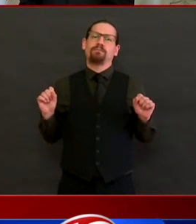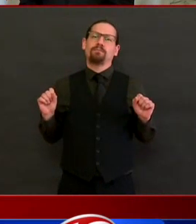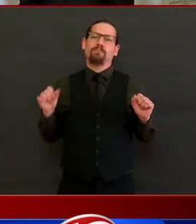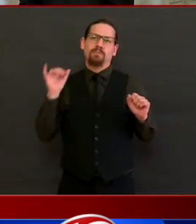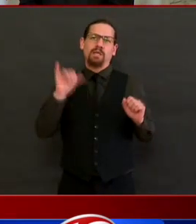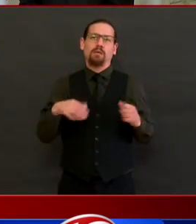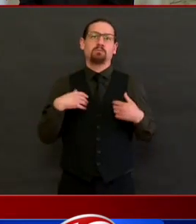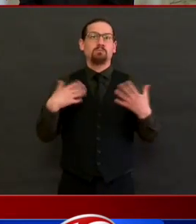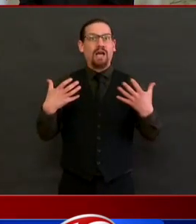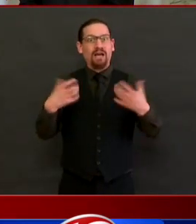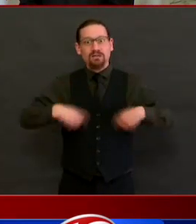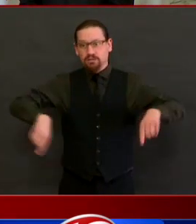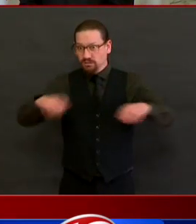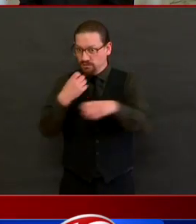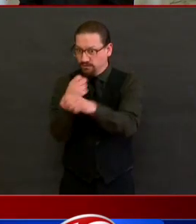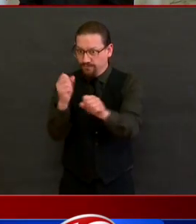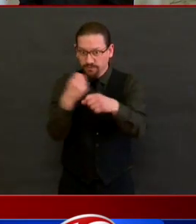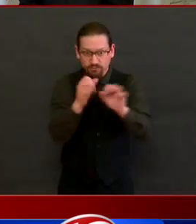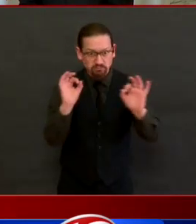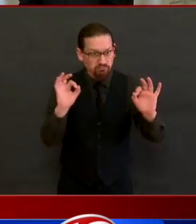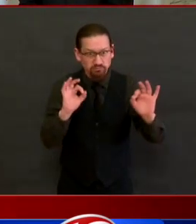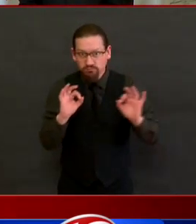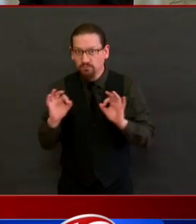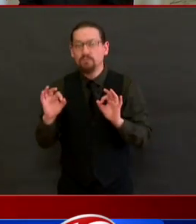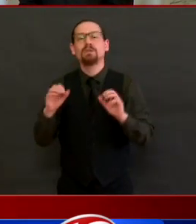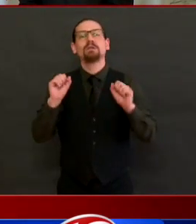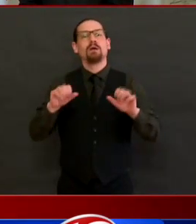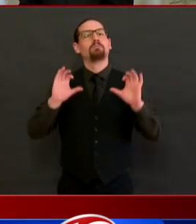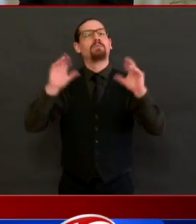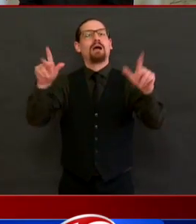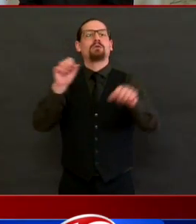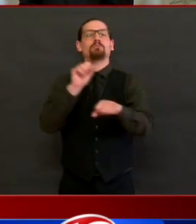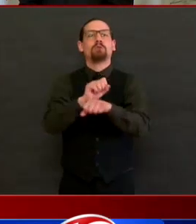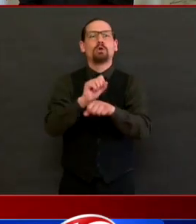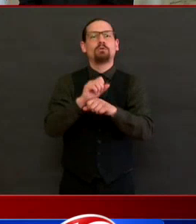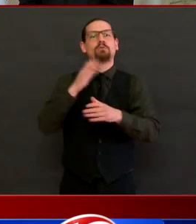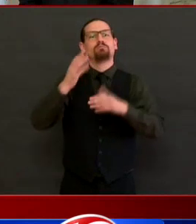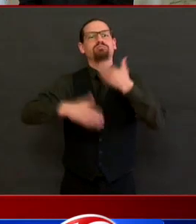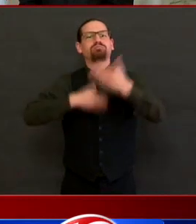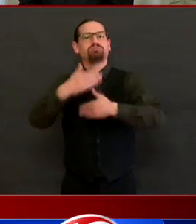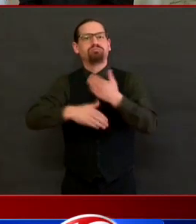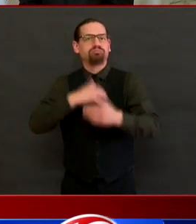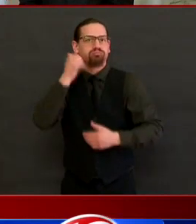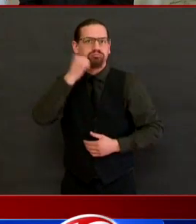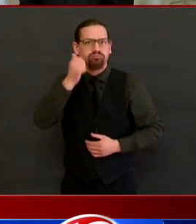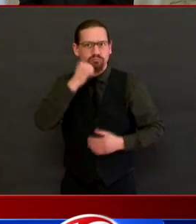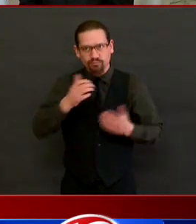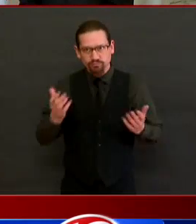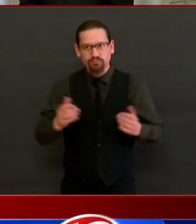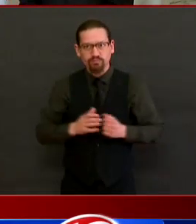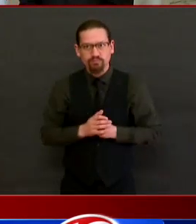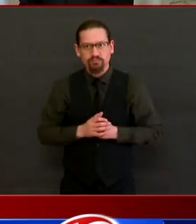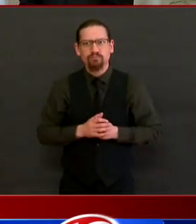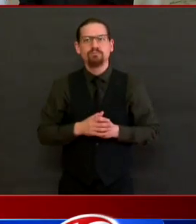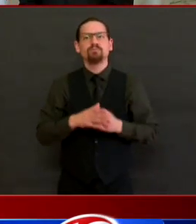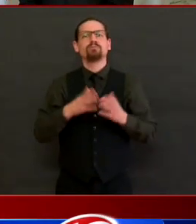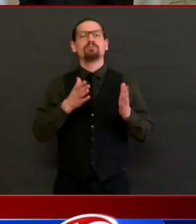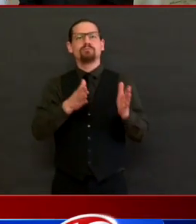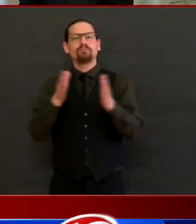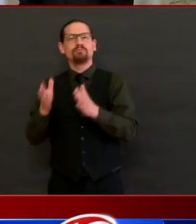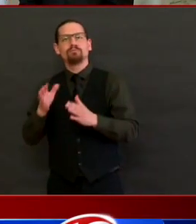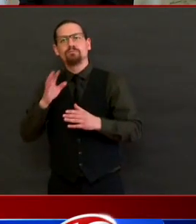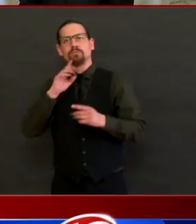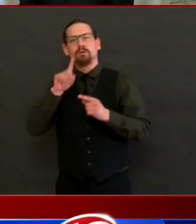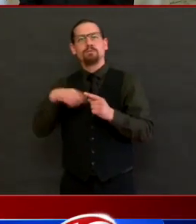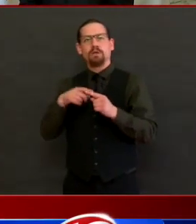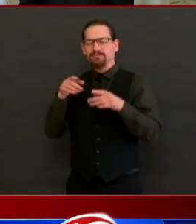Back to healthcare workers, we're working very, very, very hard to make it so that our frontline